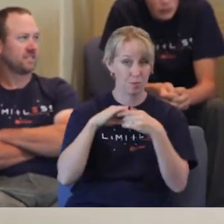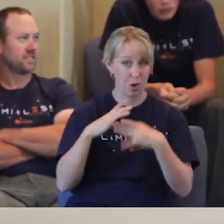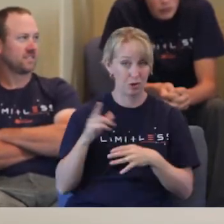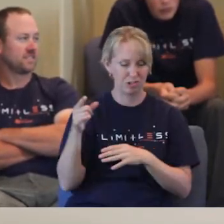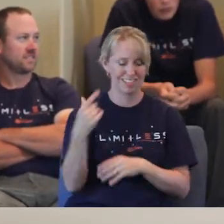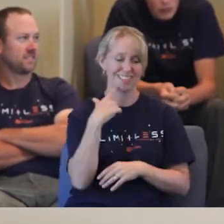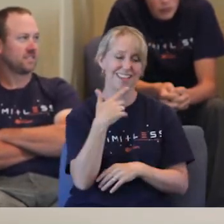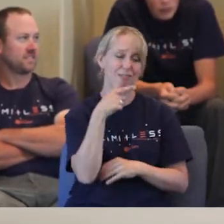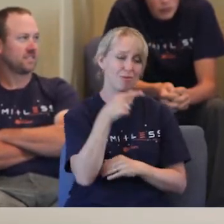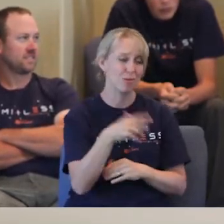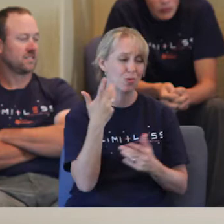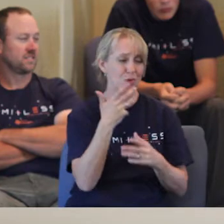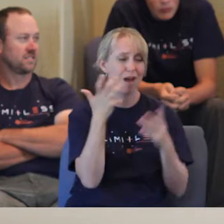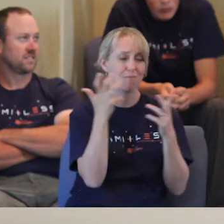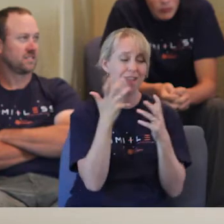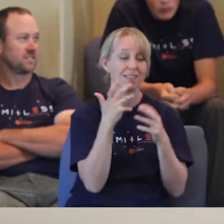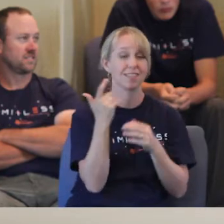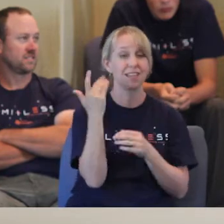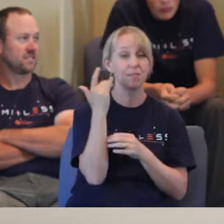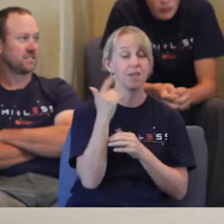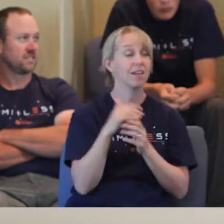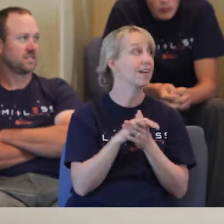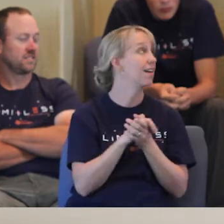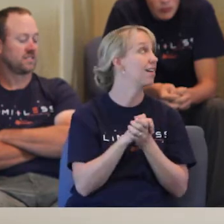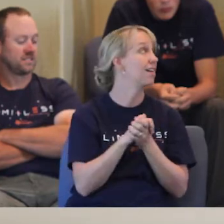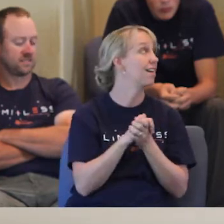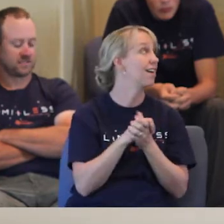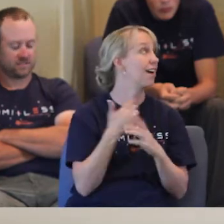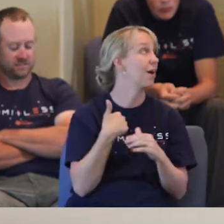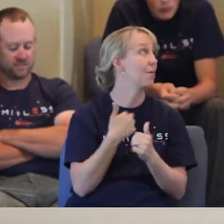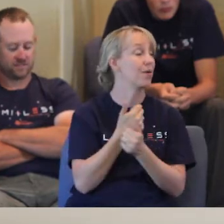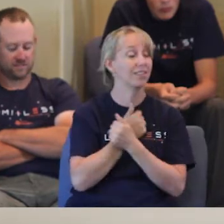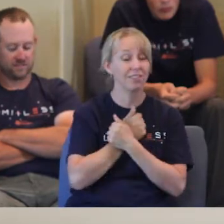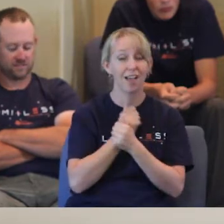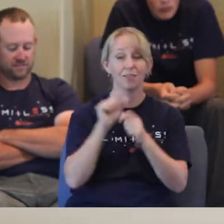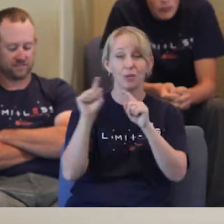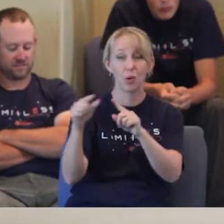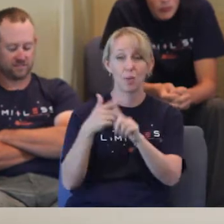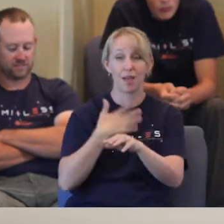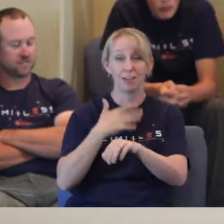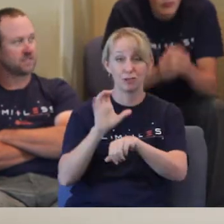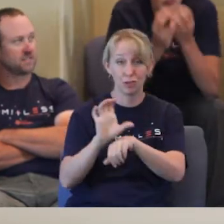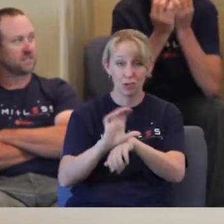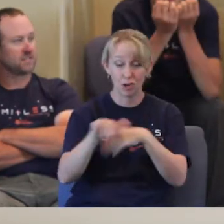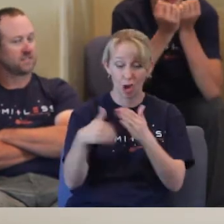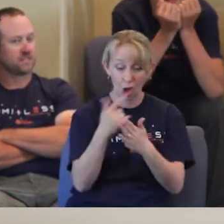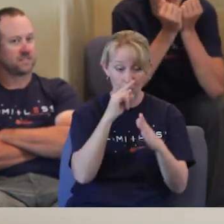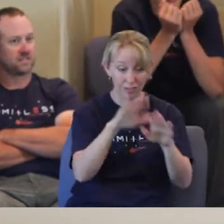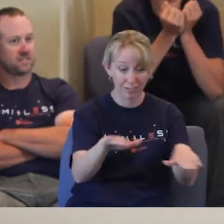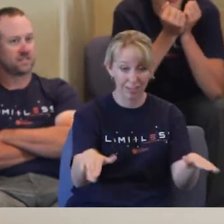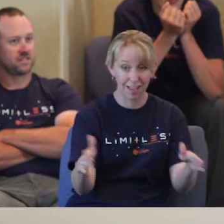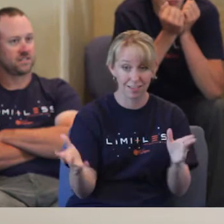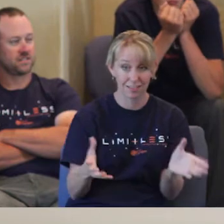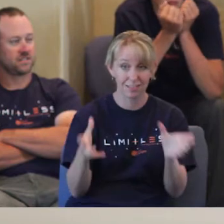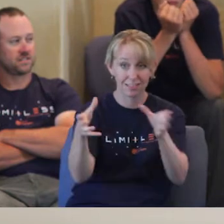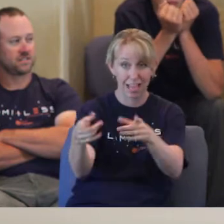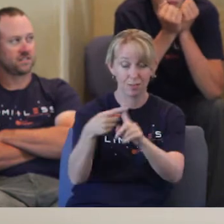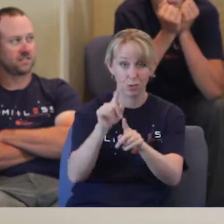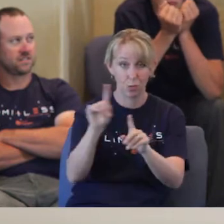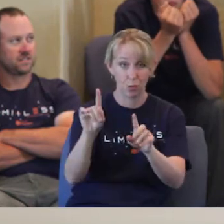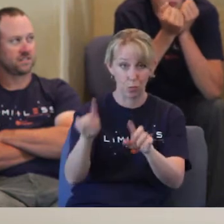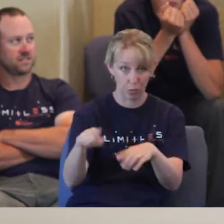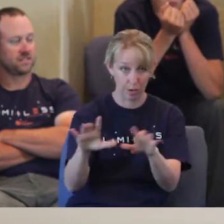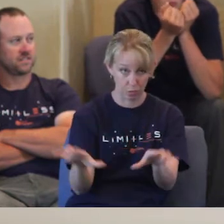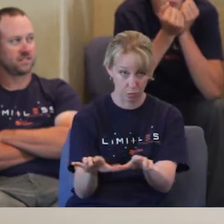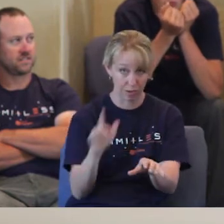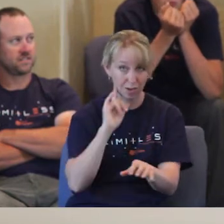are amazing, because I would love to go to my church and take all those kids out to where you guys are doing, and doing this in your